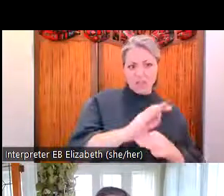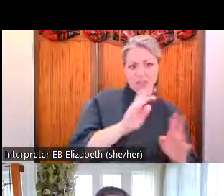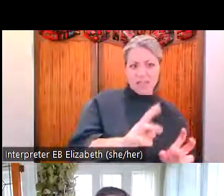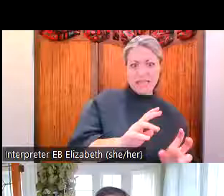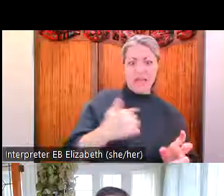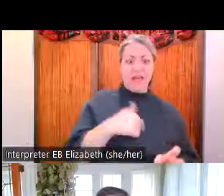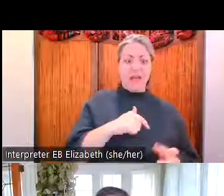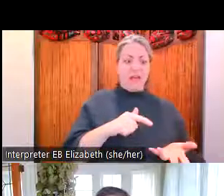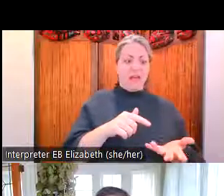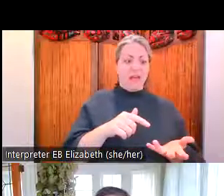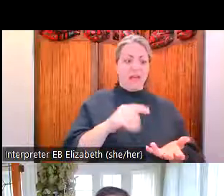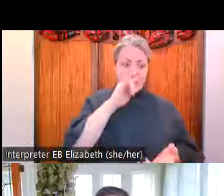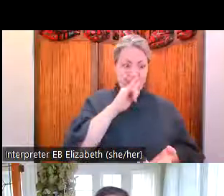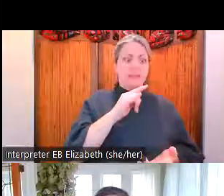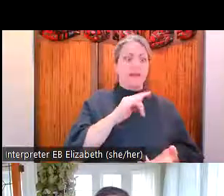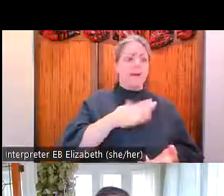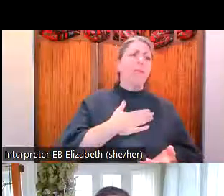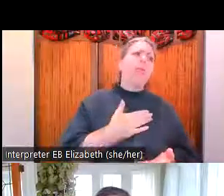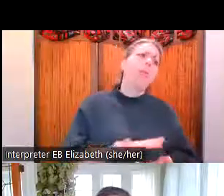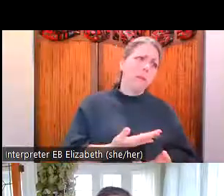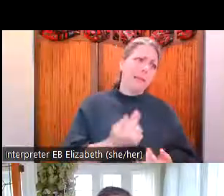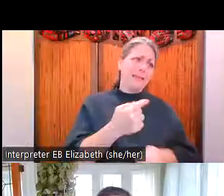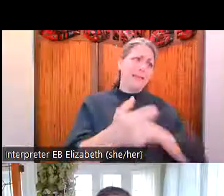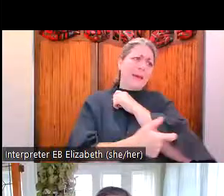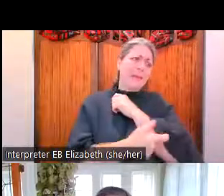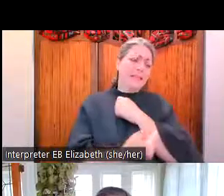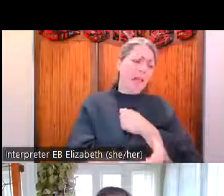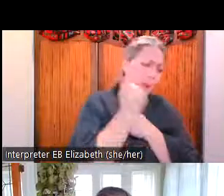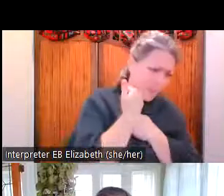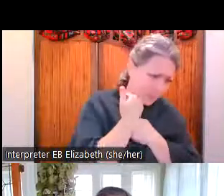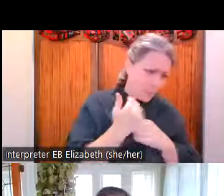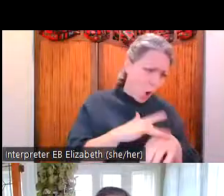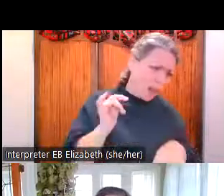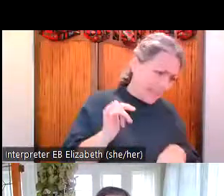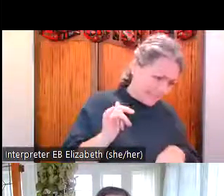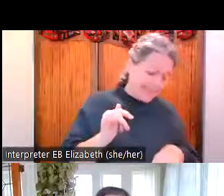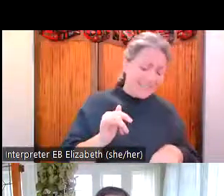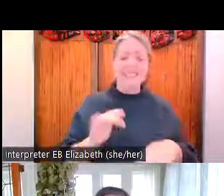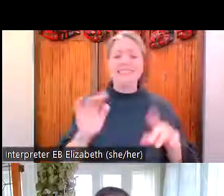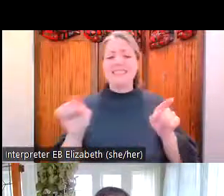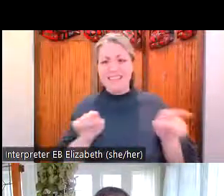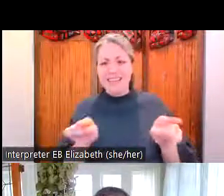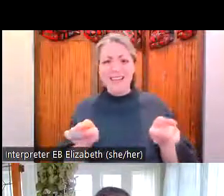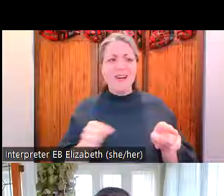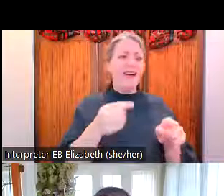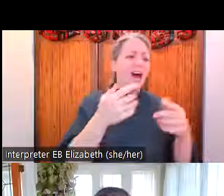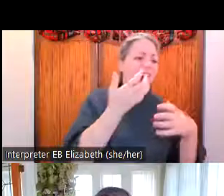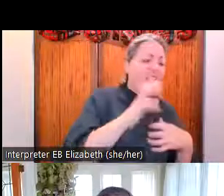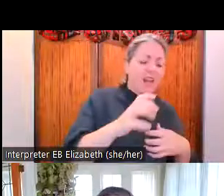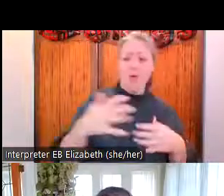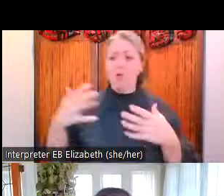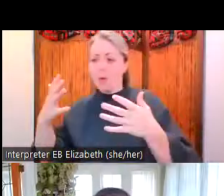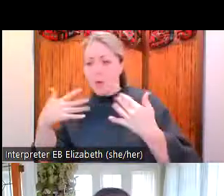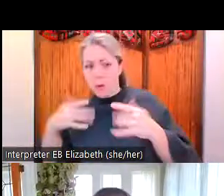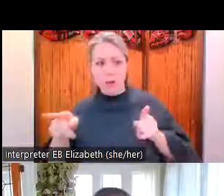executive function skills allow us to help us think more objectively about our own meaningful decisions. These skills can help us resist temptation for the sake of a